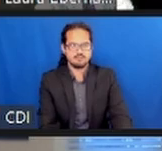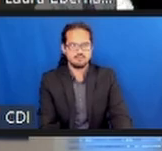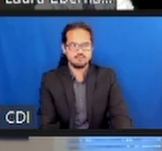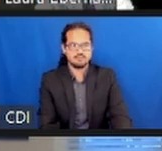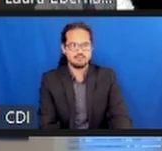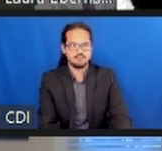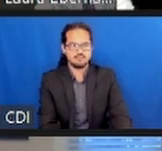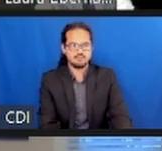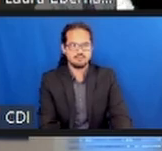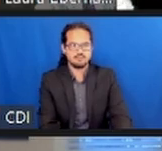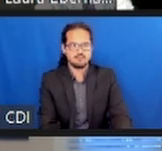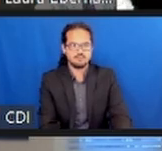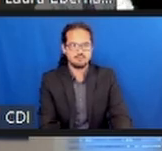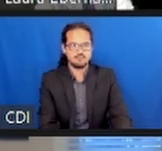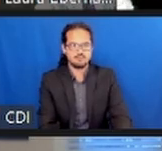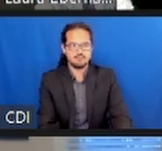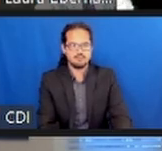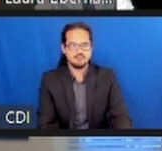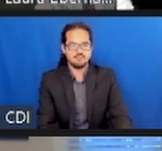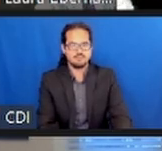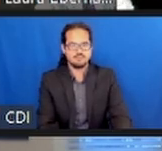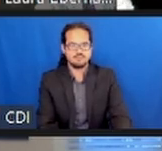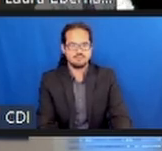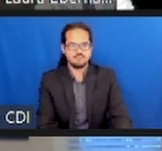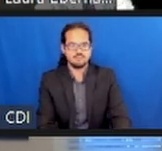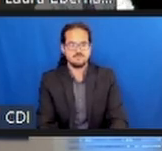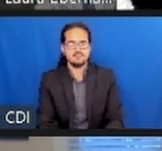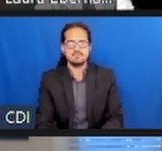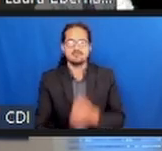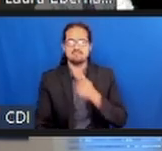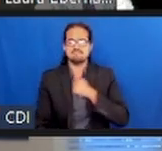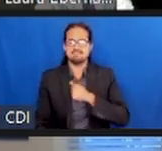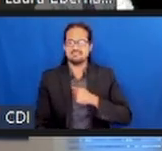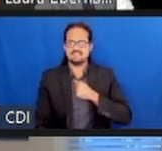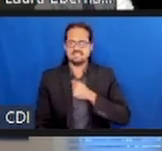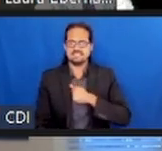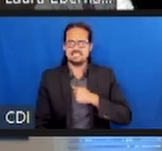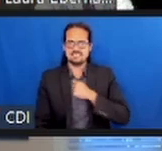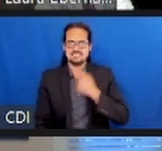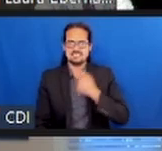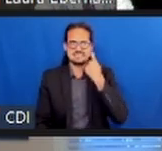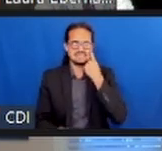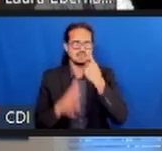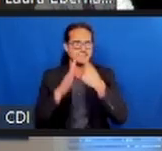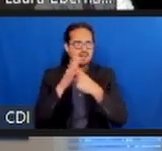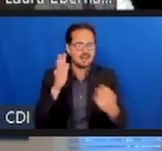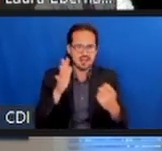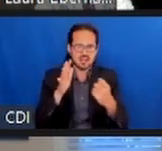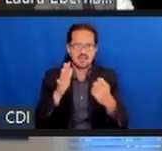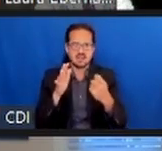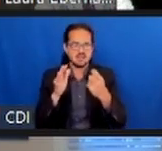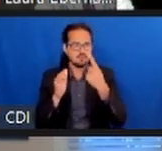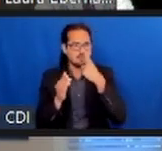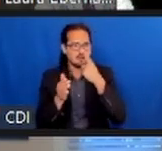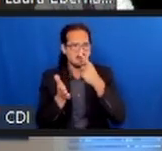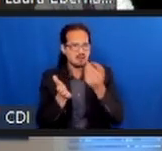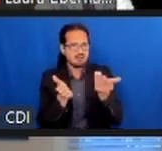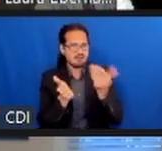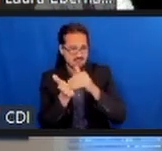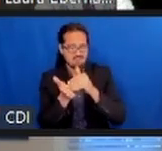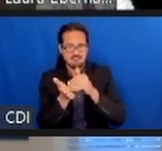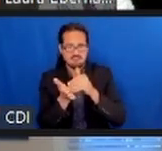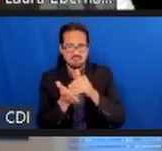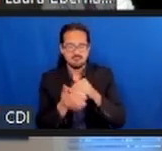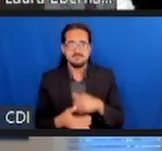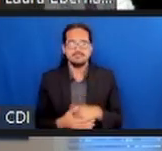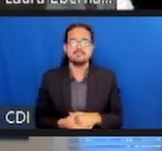I'm sorry about that. I think we only lost those last two sentences. Don't worry. So in Marin, we're grateful to our partners and collaborative response that we shared with